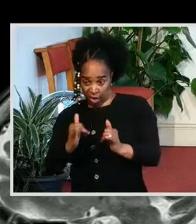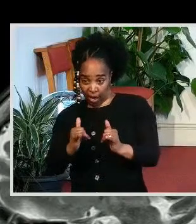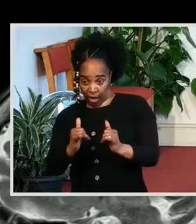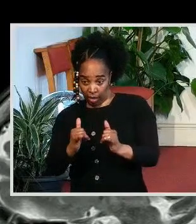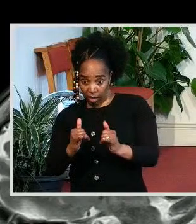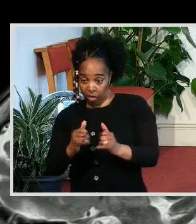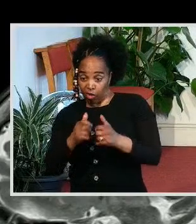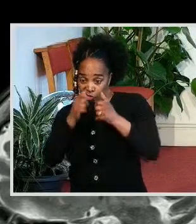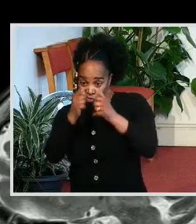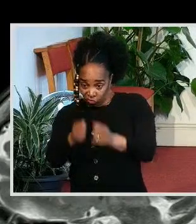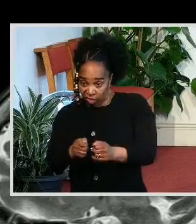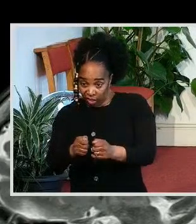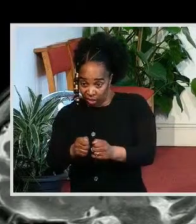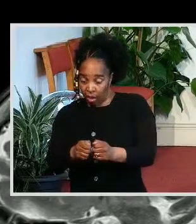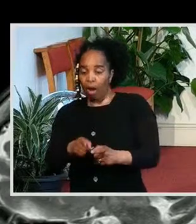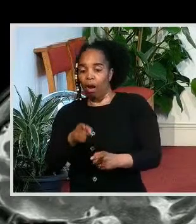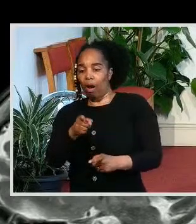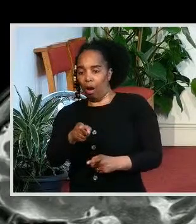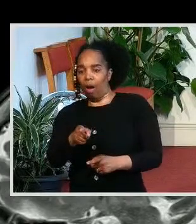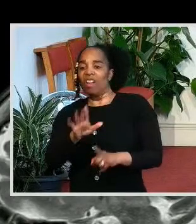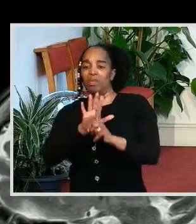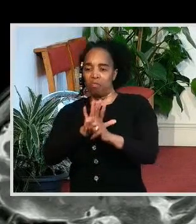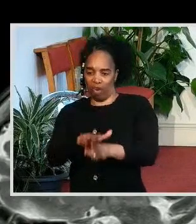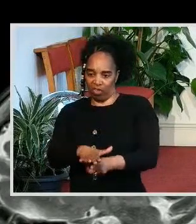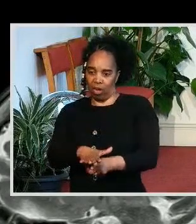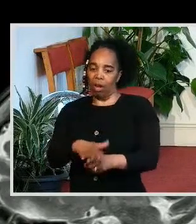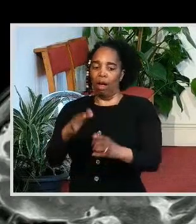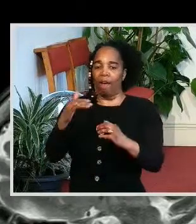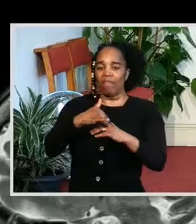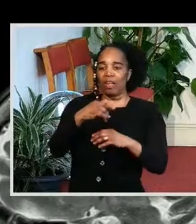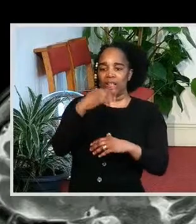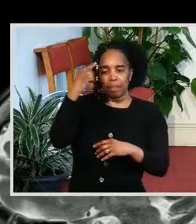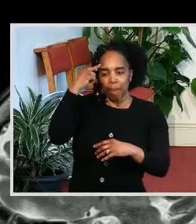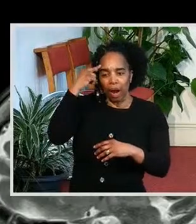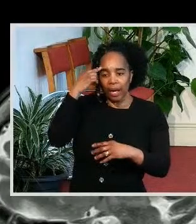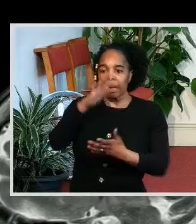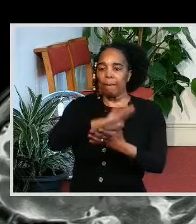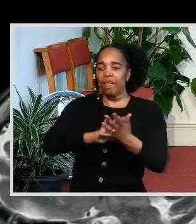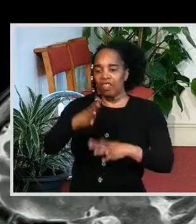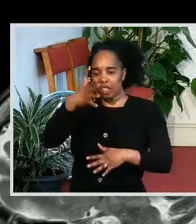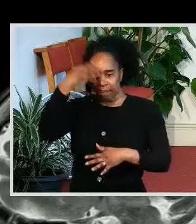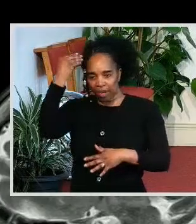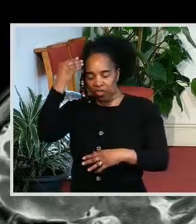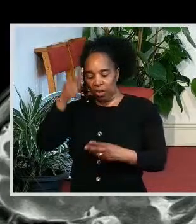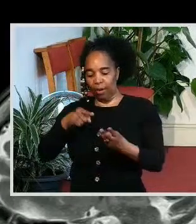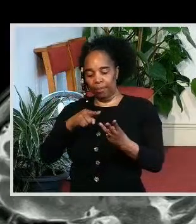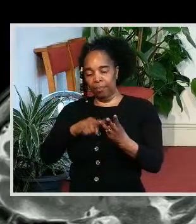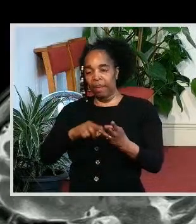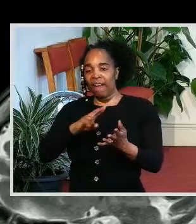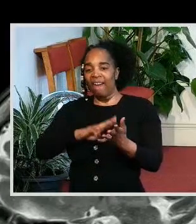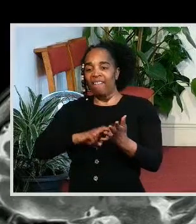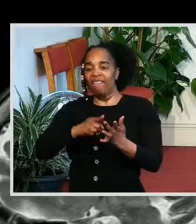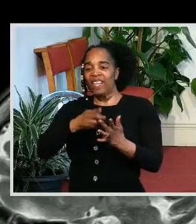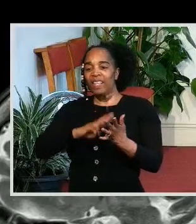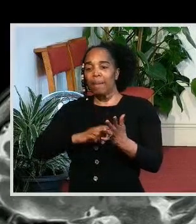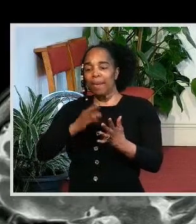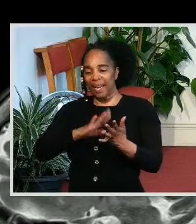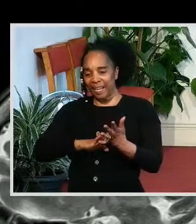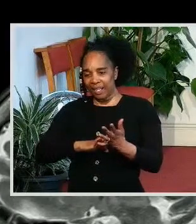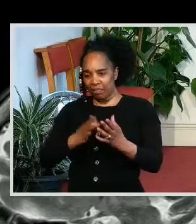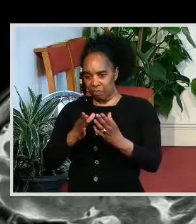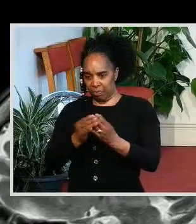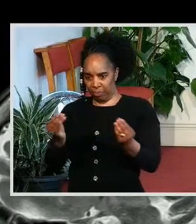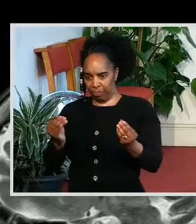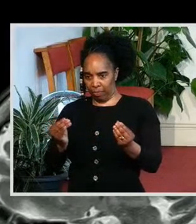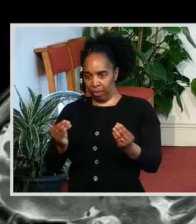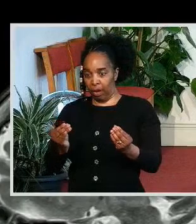and treat if we feel that could be a cause of dementia. We also look for vitamin deficiencies. So whenever a patient, before we